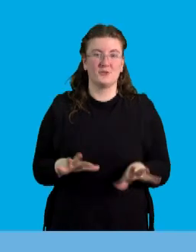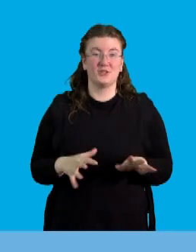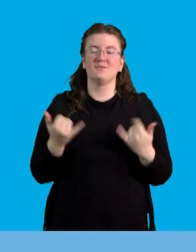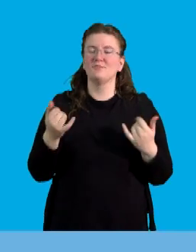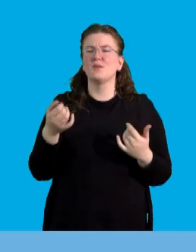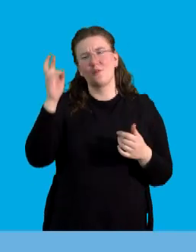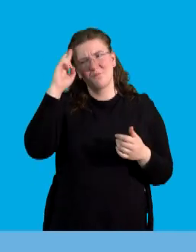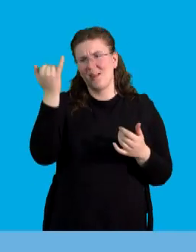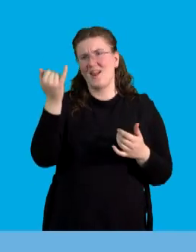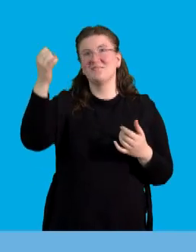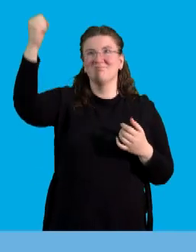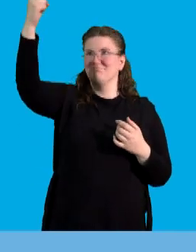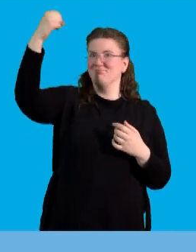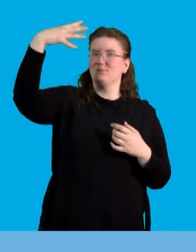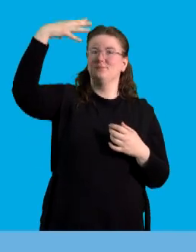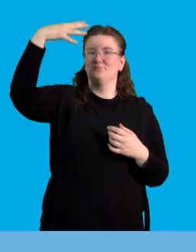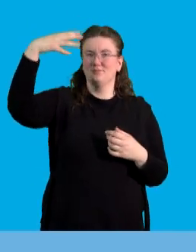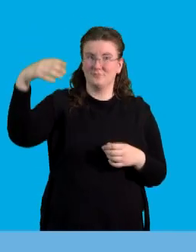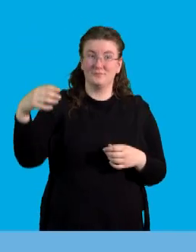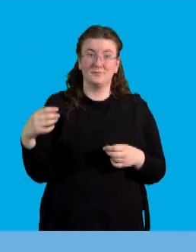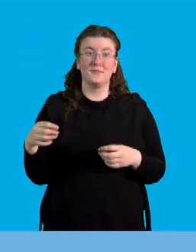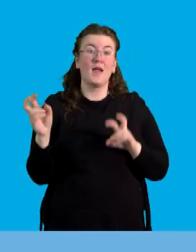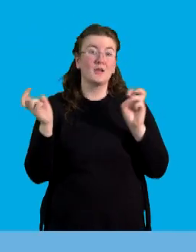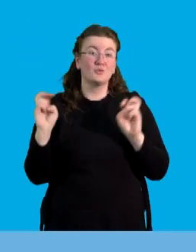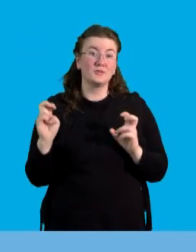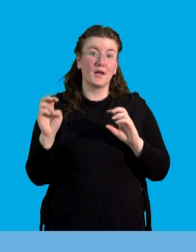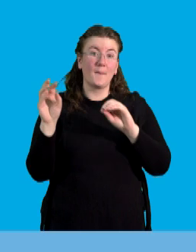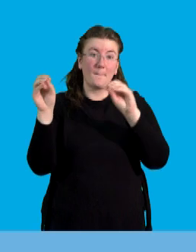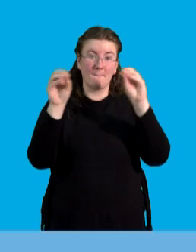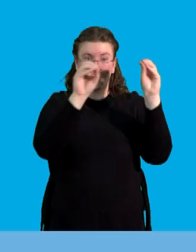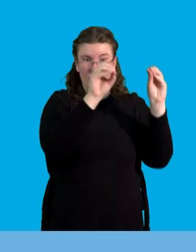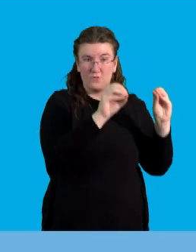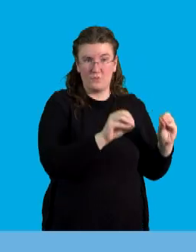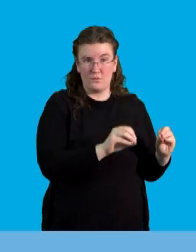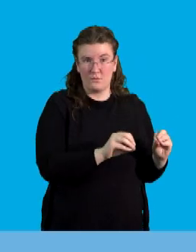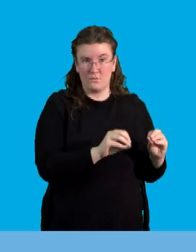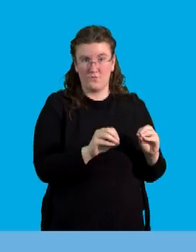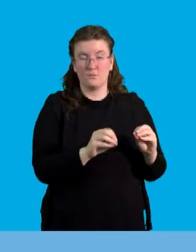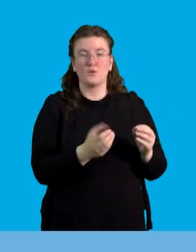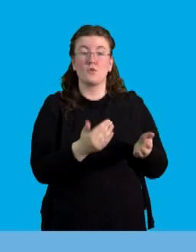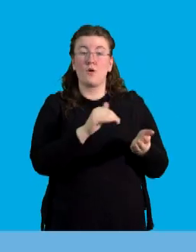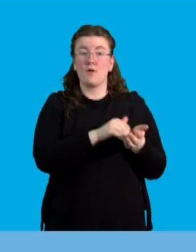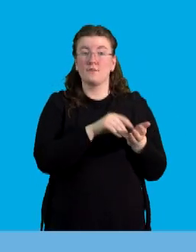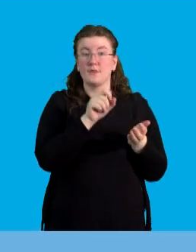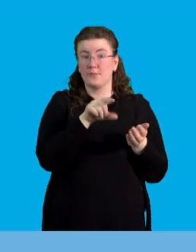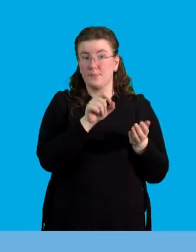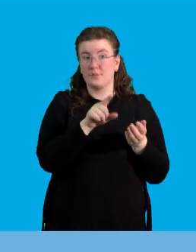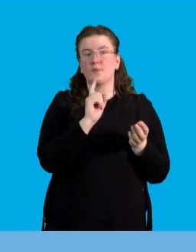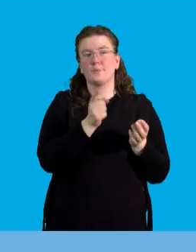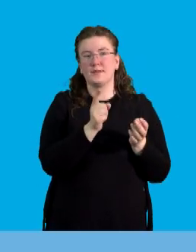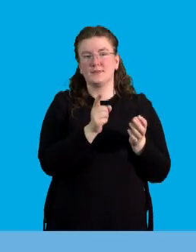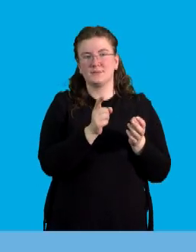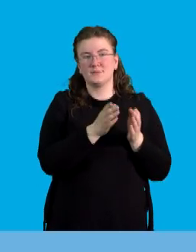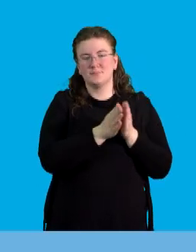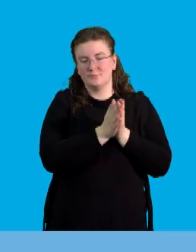the light now. Remember, current, it is moving. Once it gets to this point here, it needs